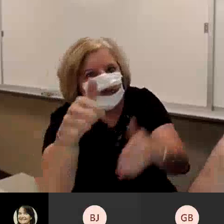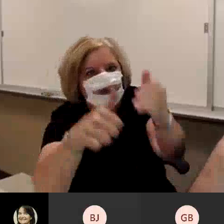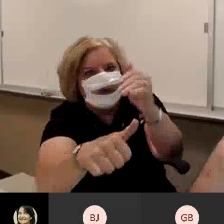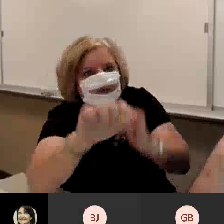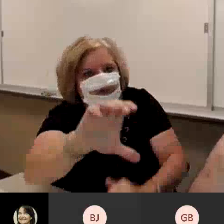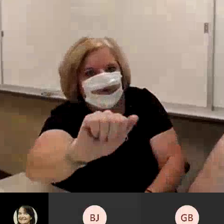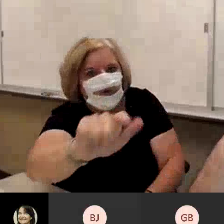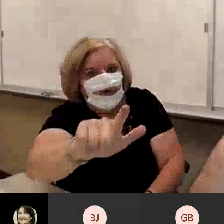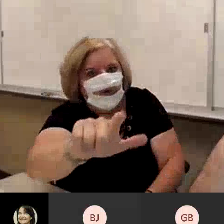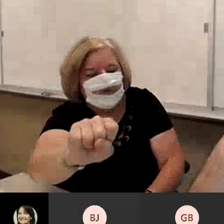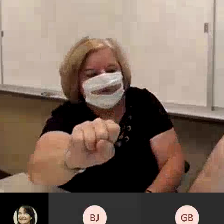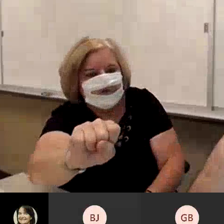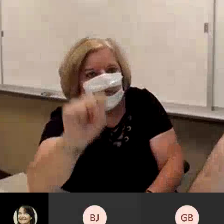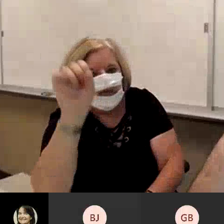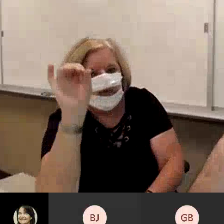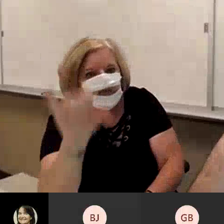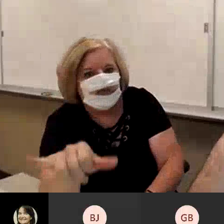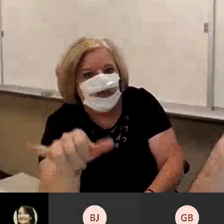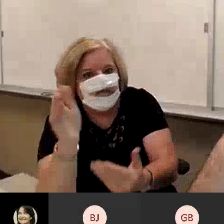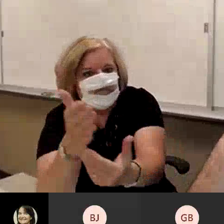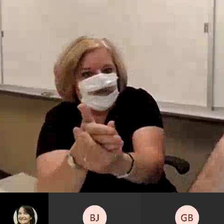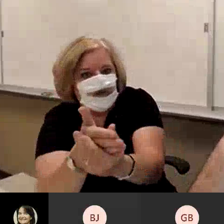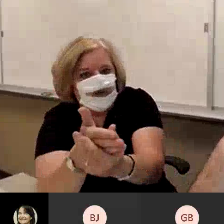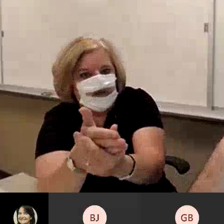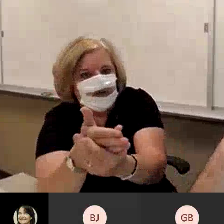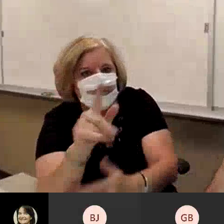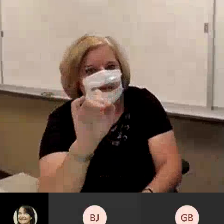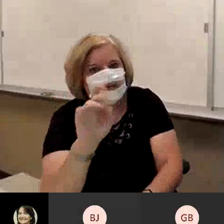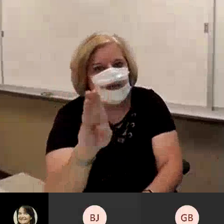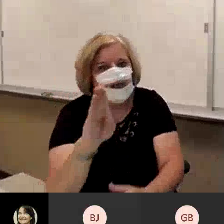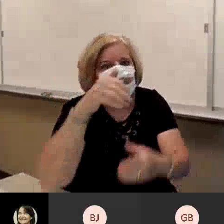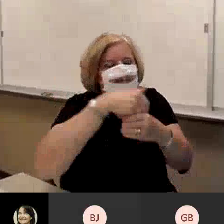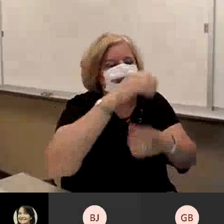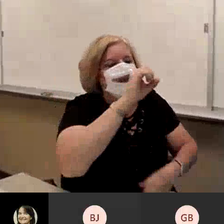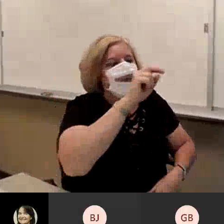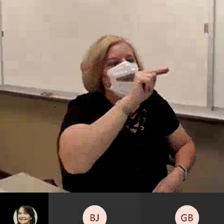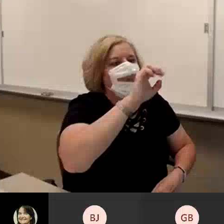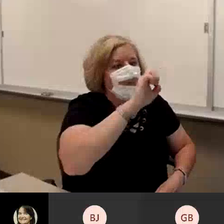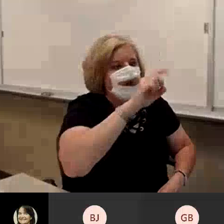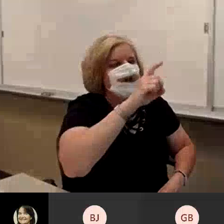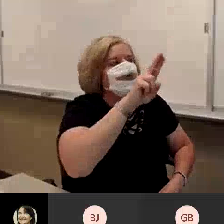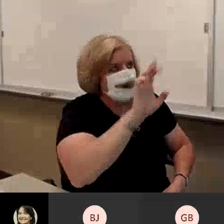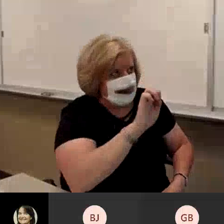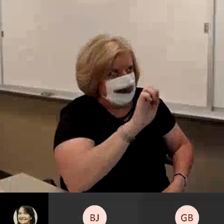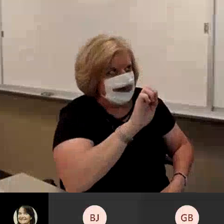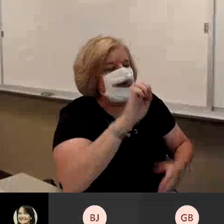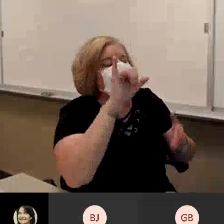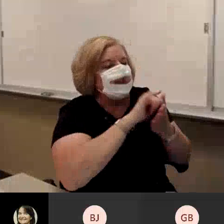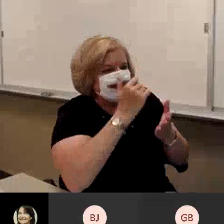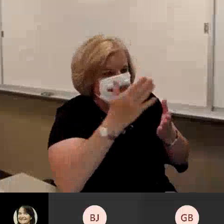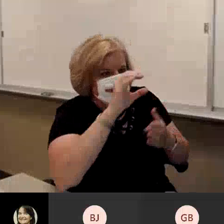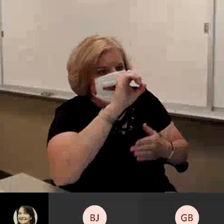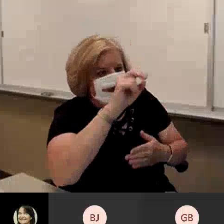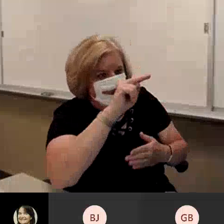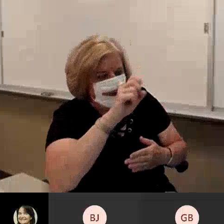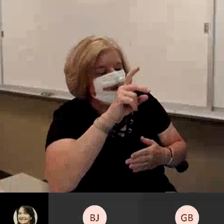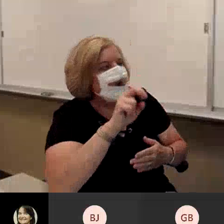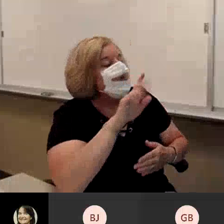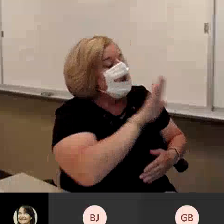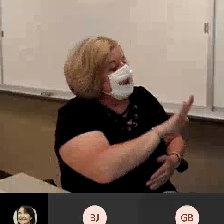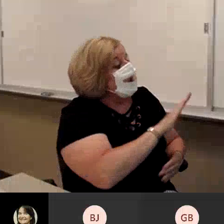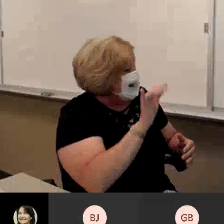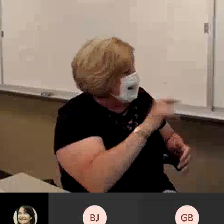calls. That is your files within OneDrive. So those are all, like what you were saying, Bruce, all your